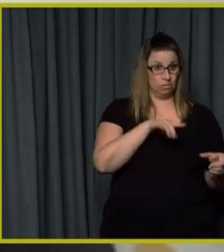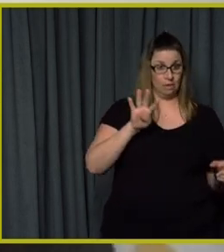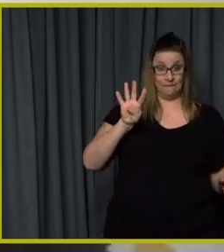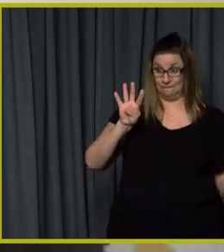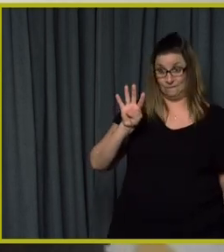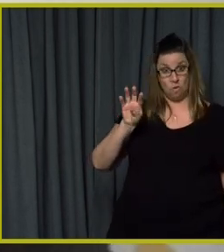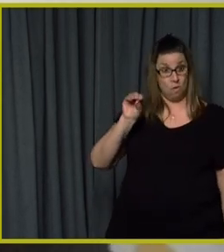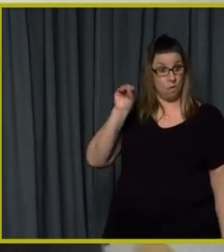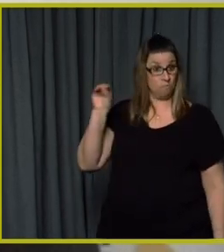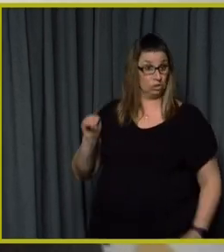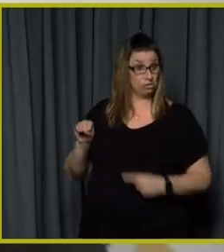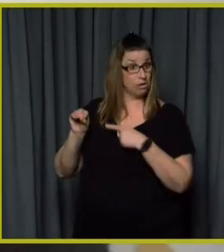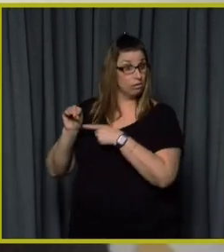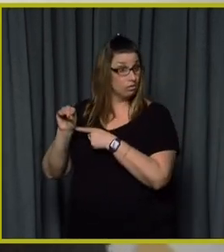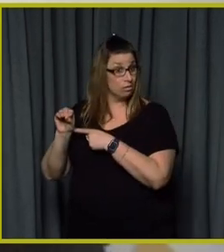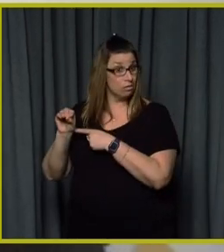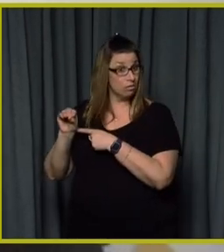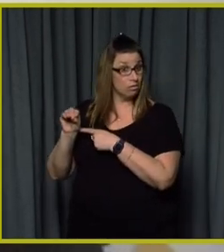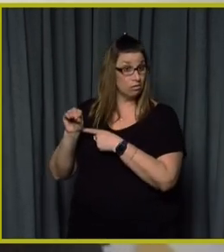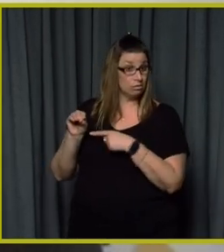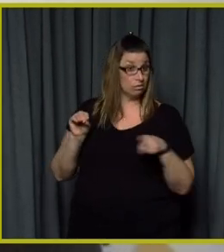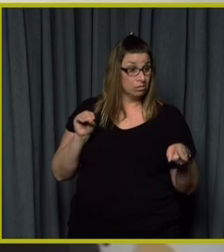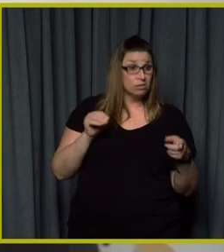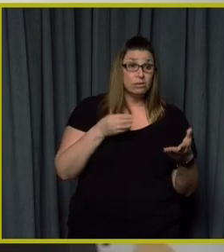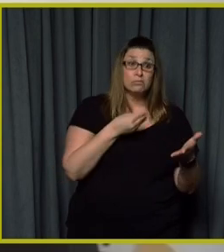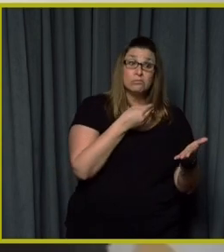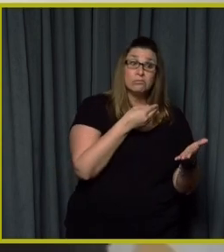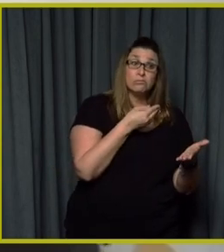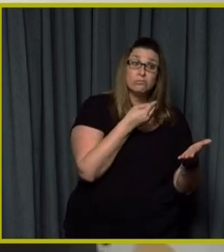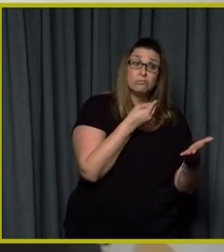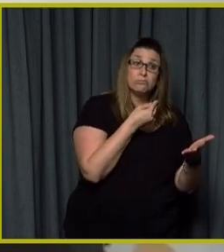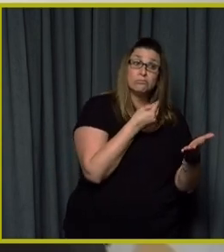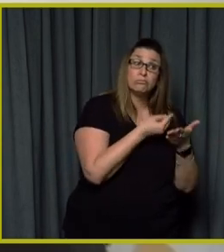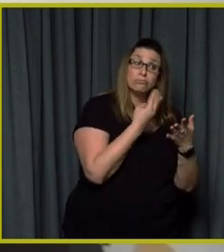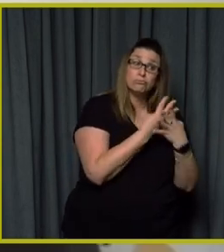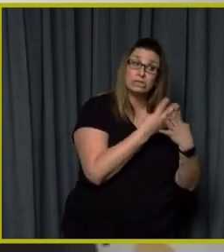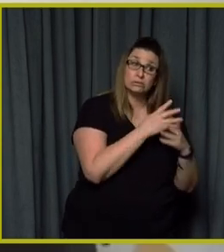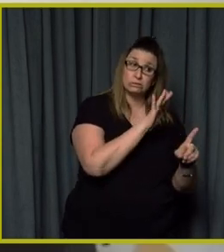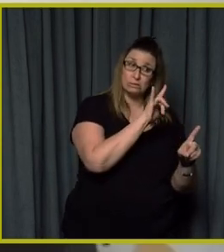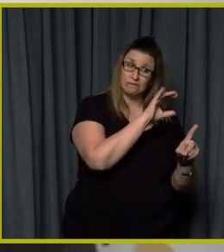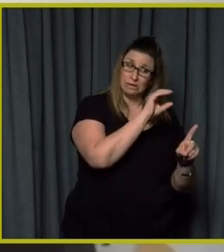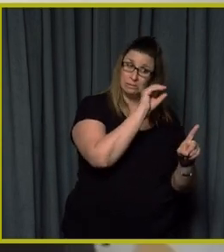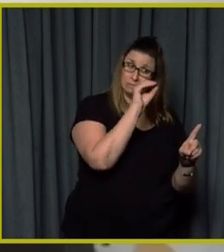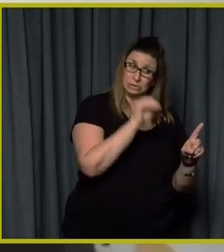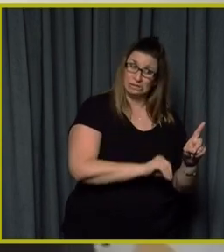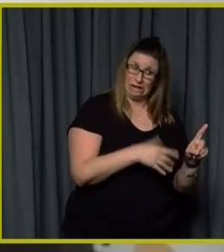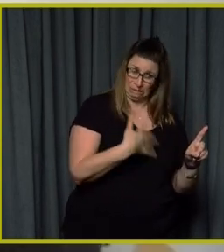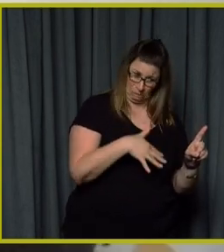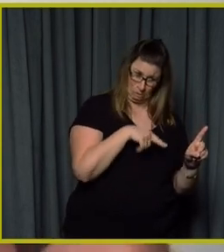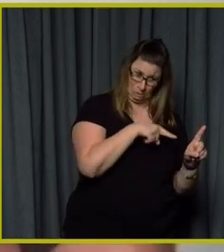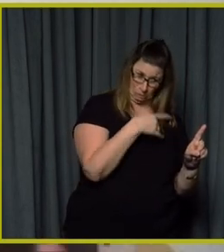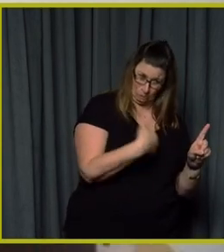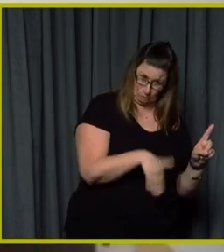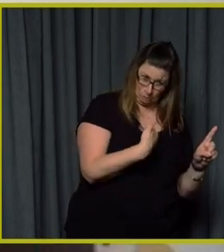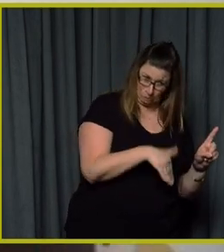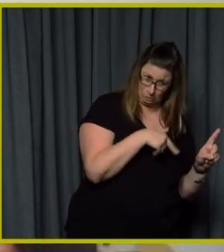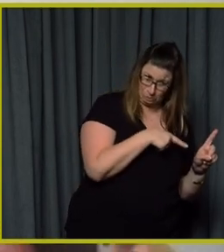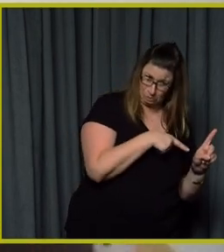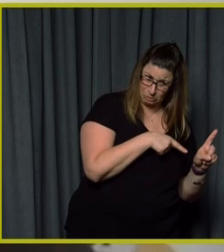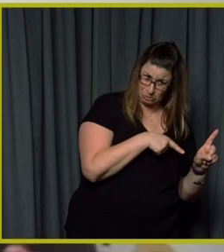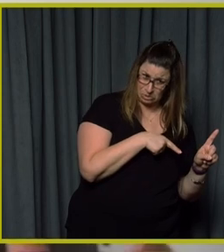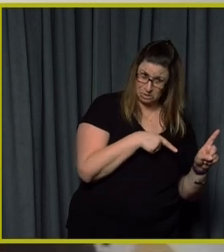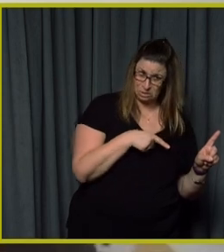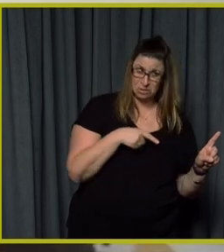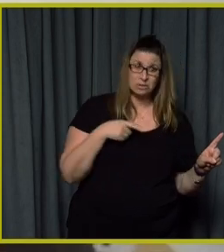fight for power over the corporations that hurt us, power over the justice system that exploits us, and power over